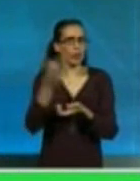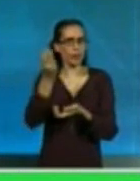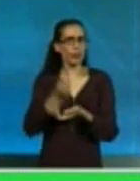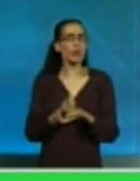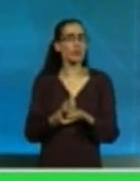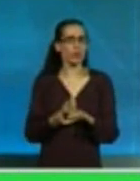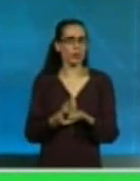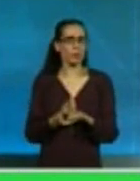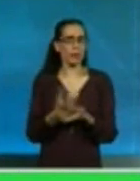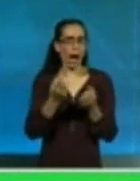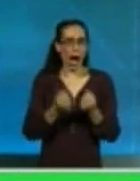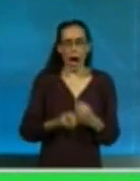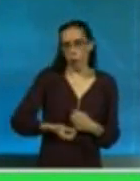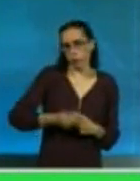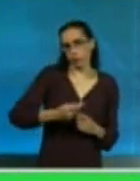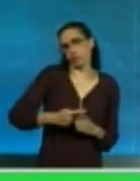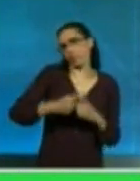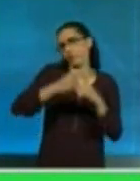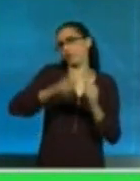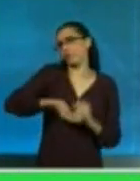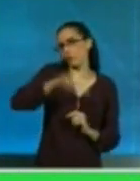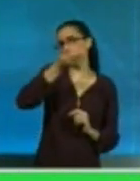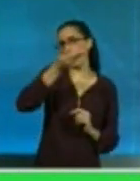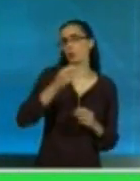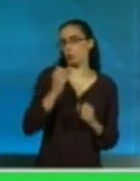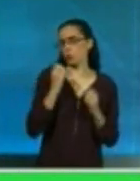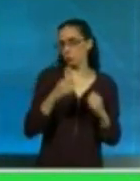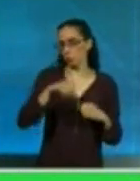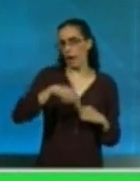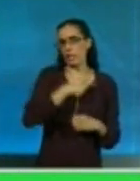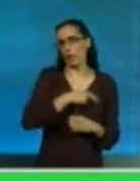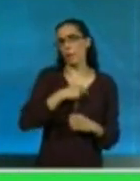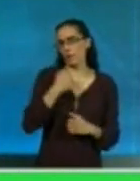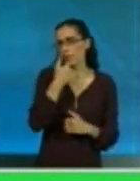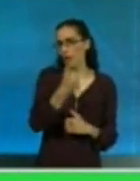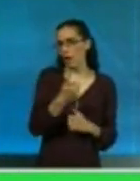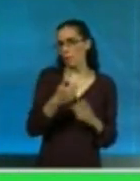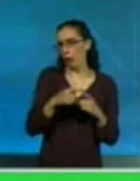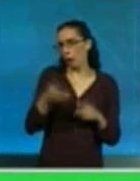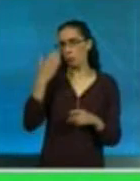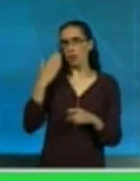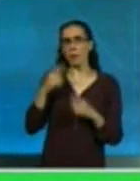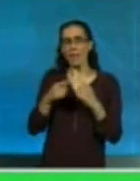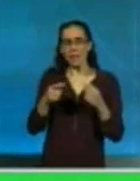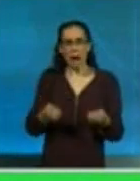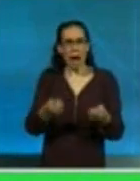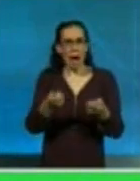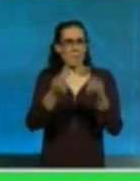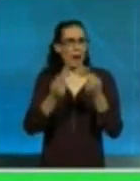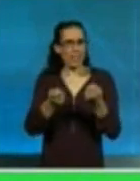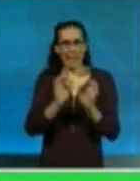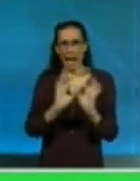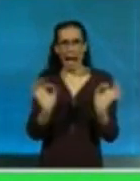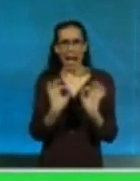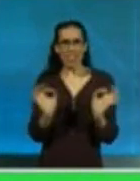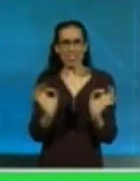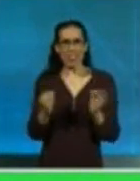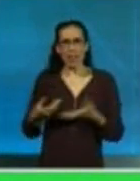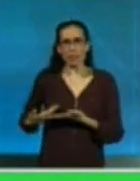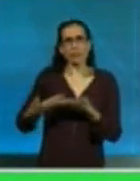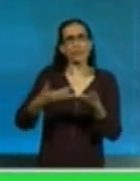kbir fil-pajis, bħal ma kiena u anka ċertu sminijiet oħra, pero l-Marsa qatt ma benefikat minn xejn għallaj